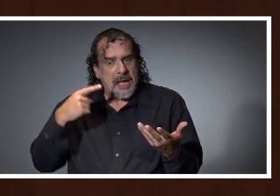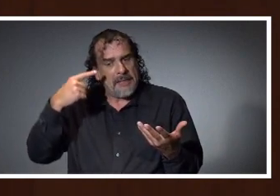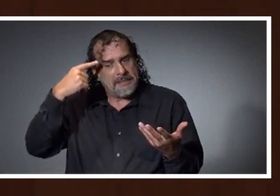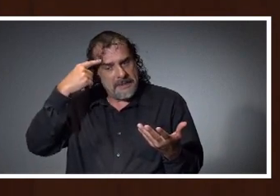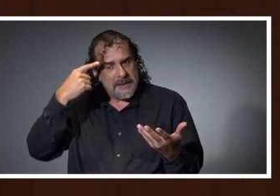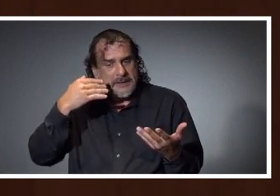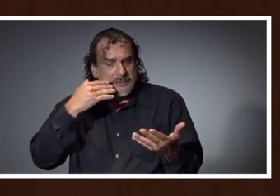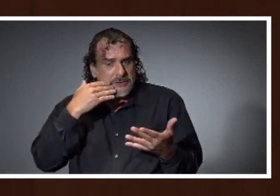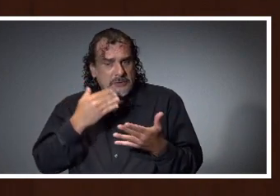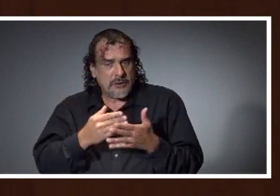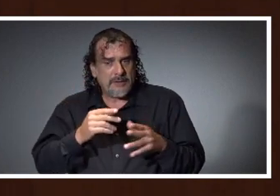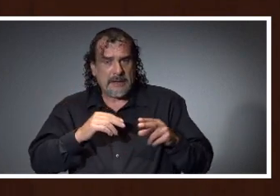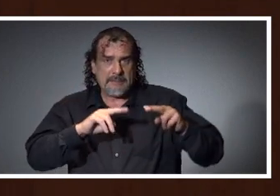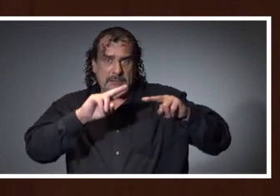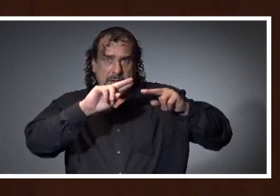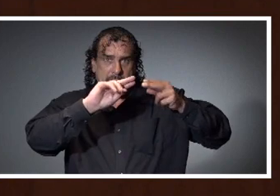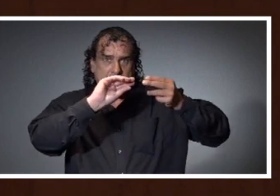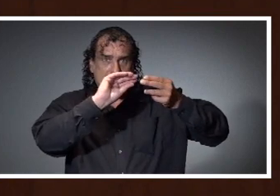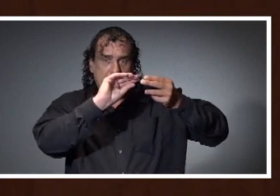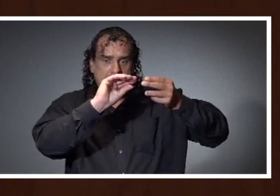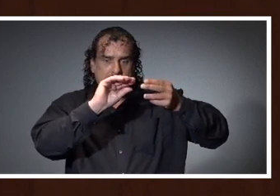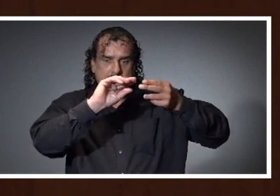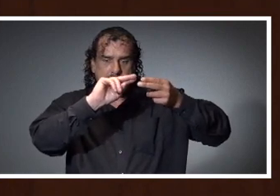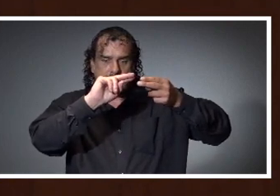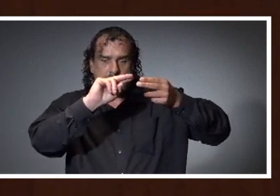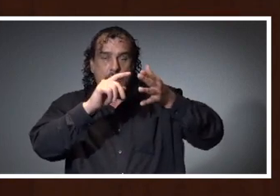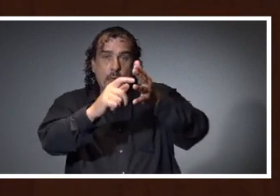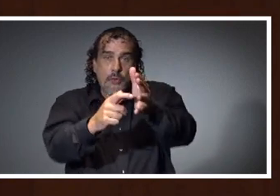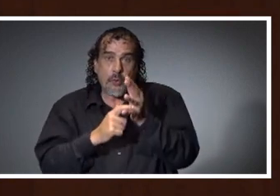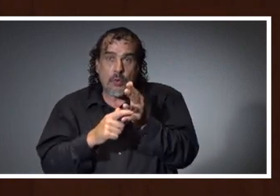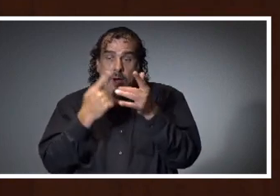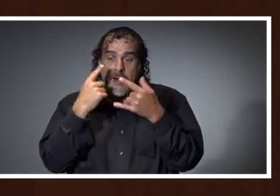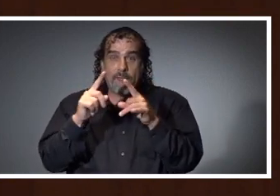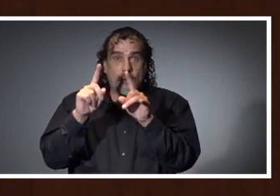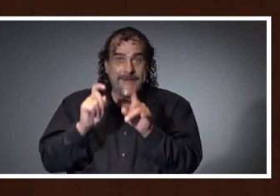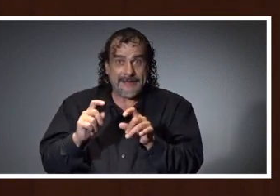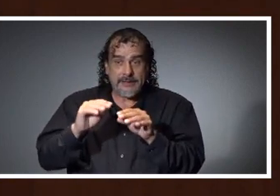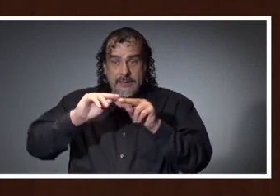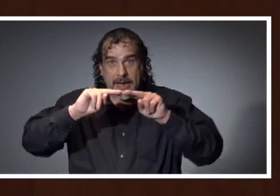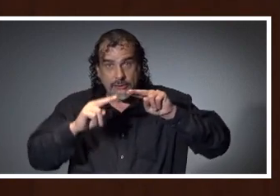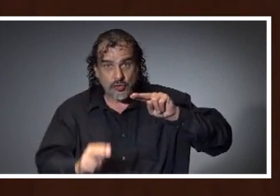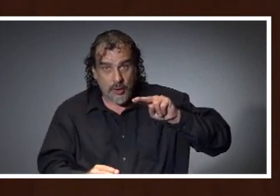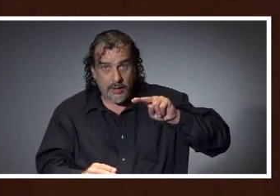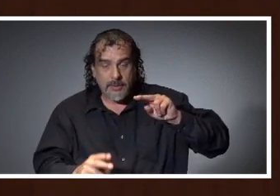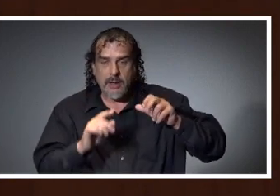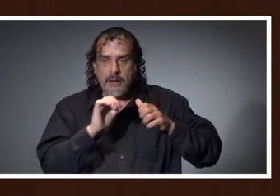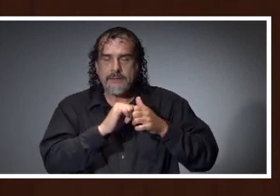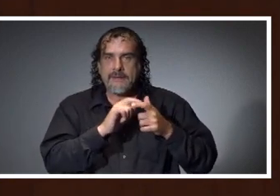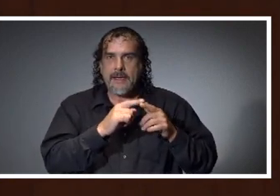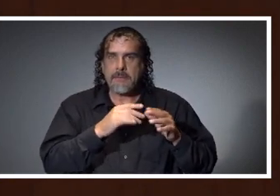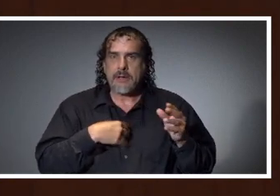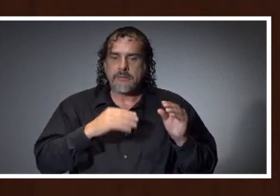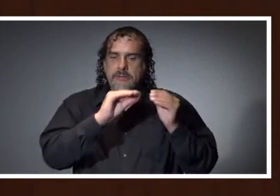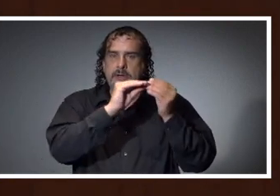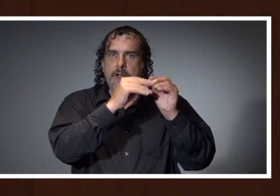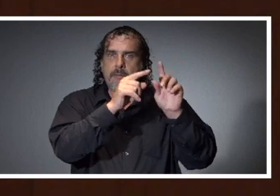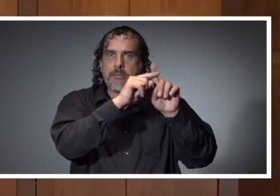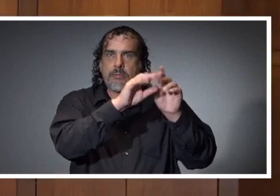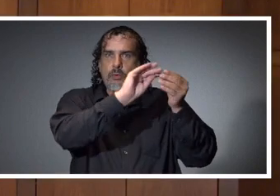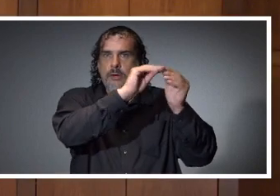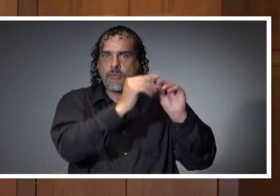to see the decline in testing demand. That'll also help with the private lab capacity and their ability to get fast